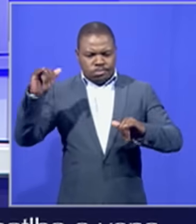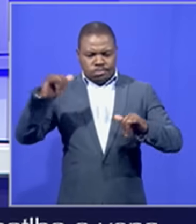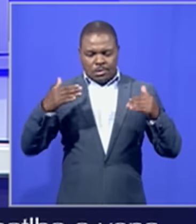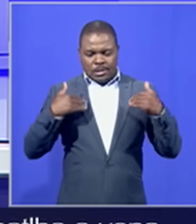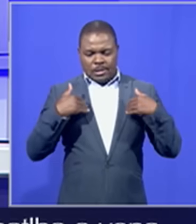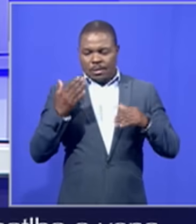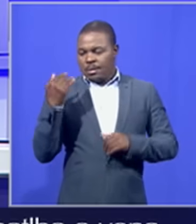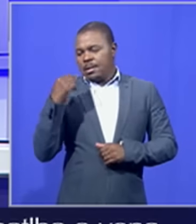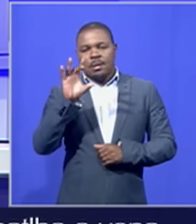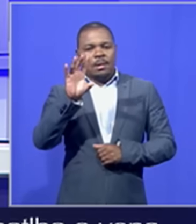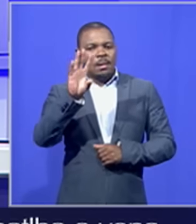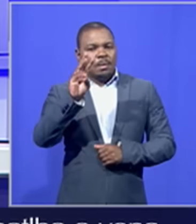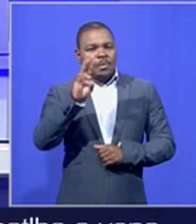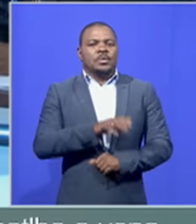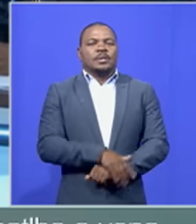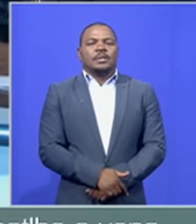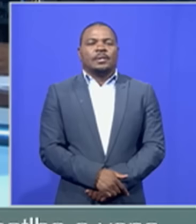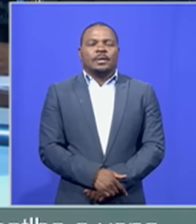Labone.